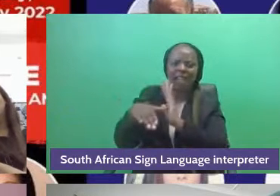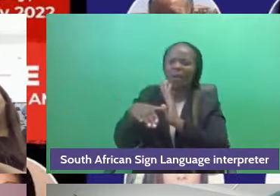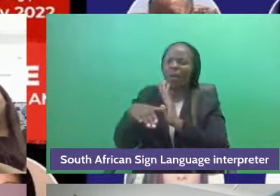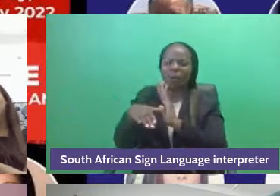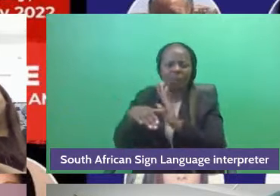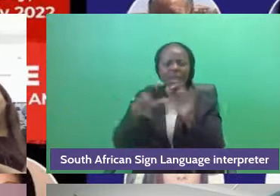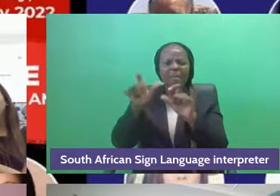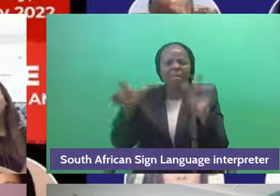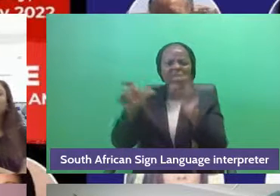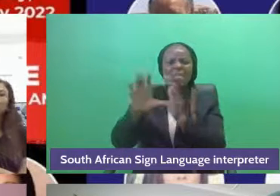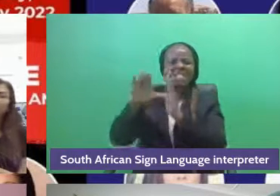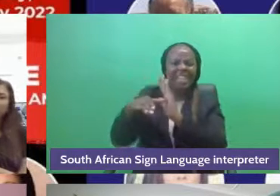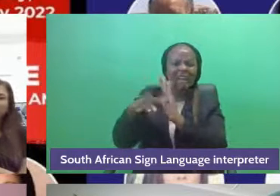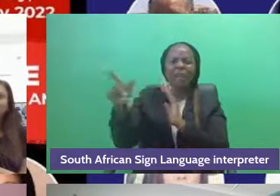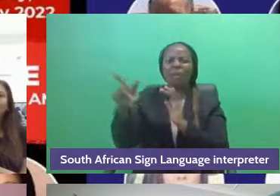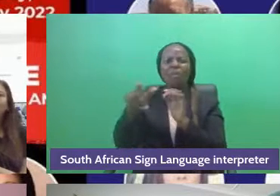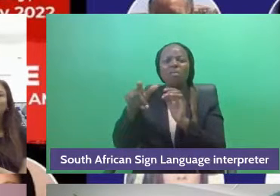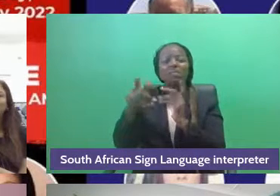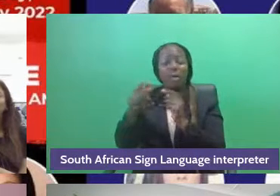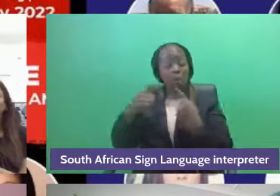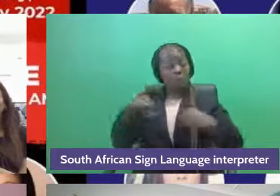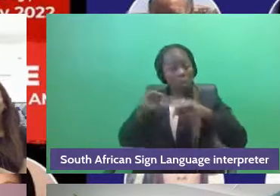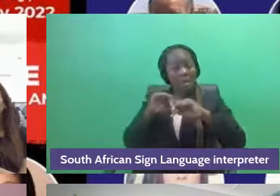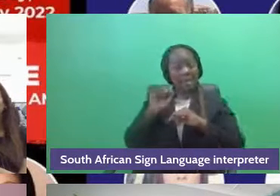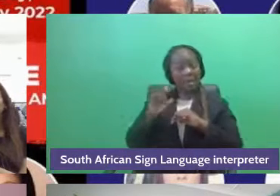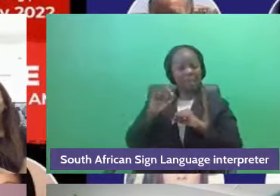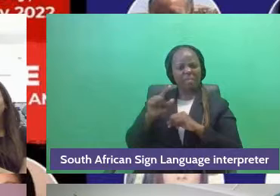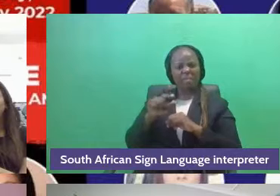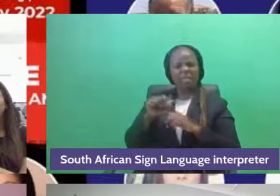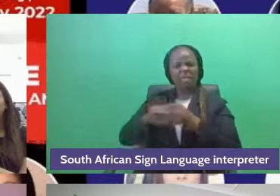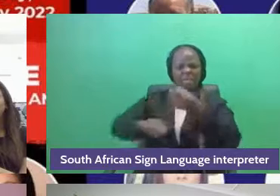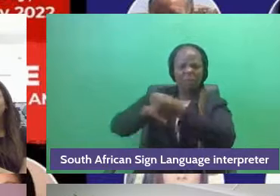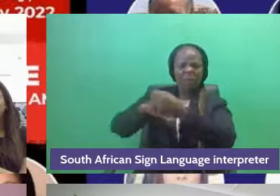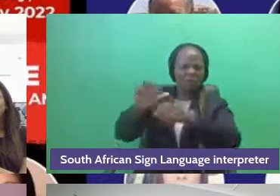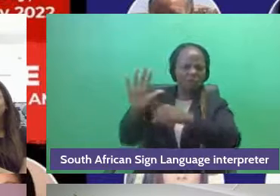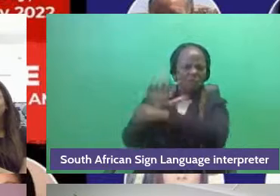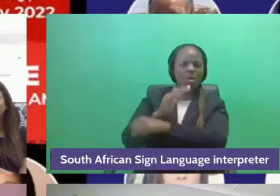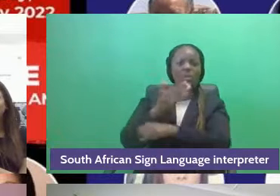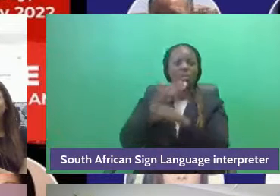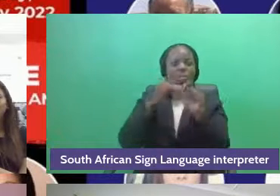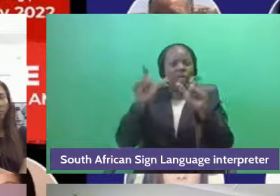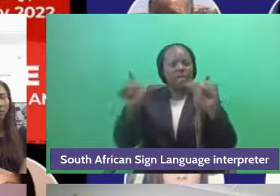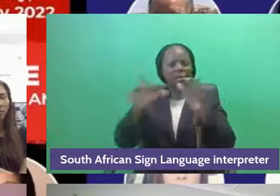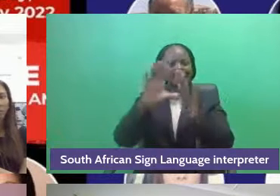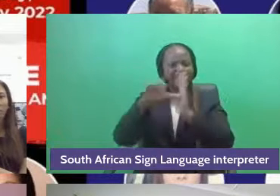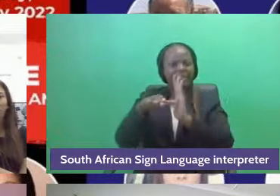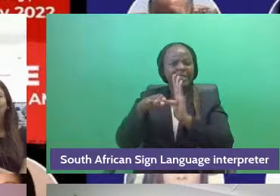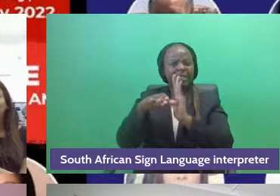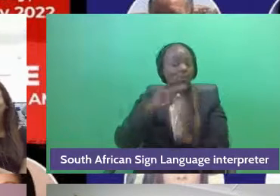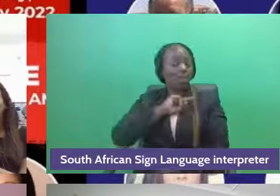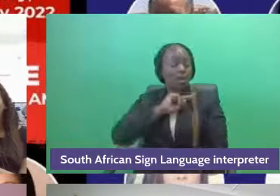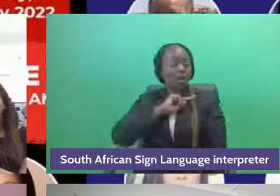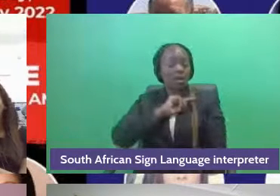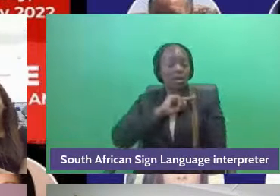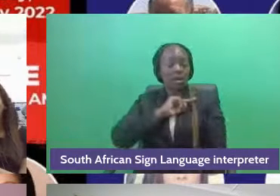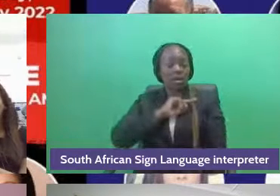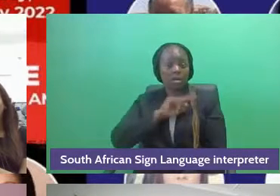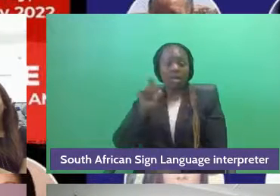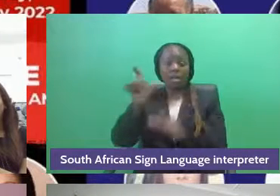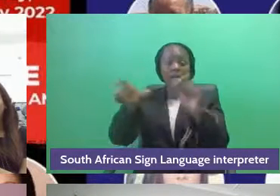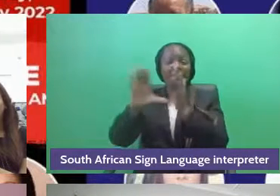with disability. So as Bahamutibi, we fully support people living with disability because they can't access